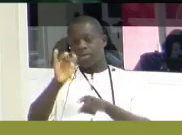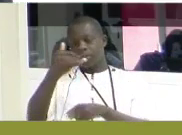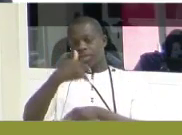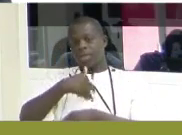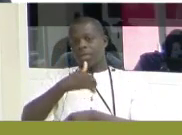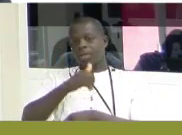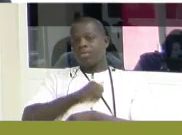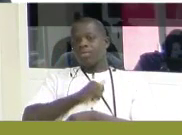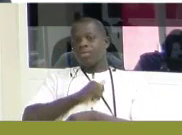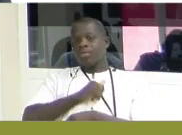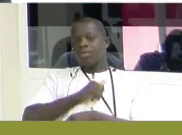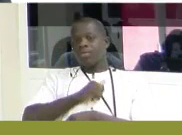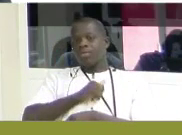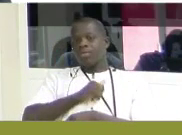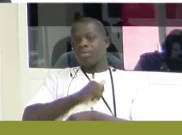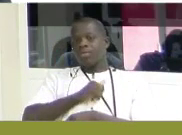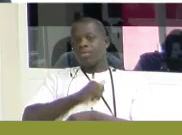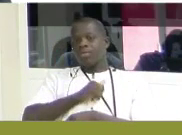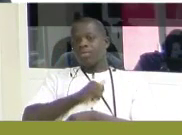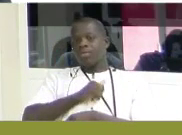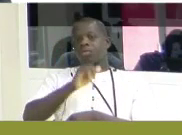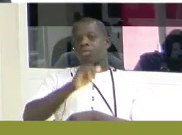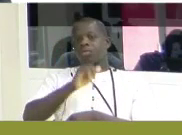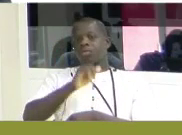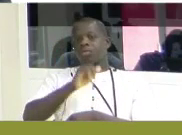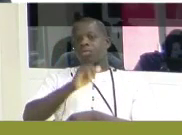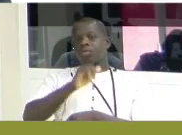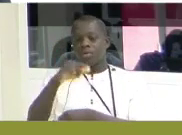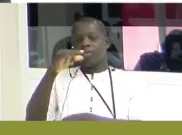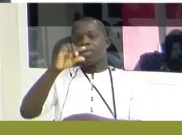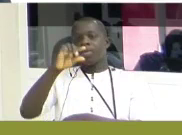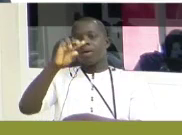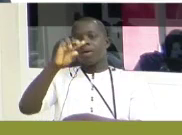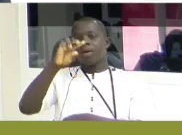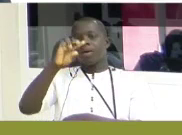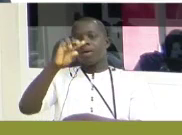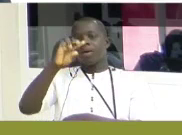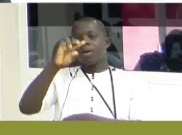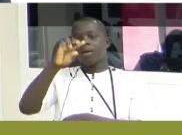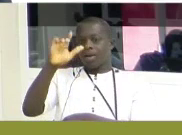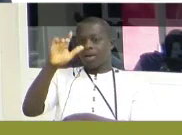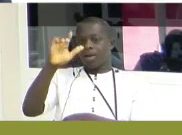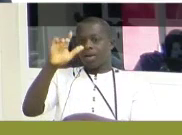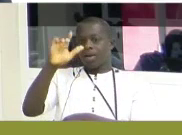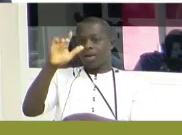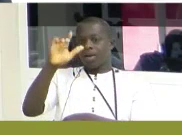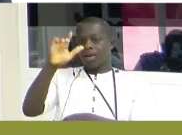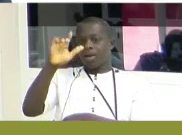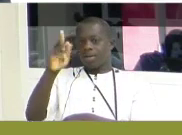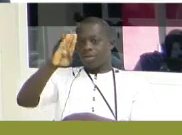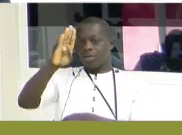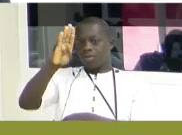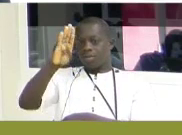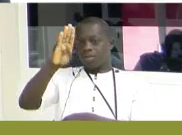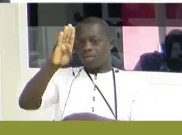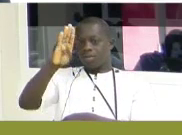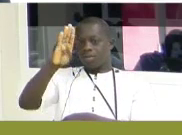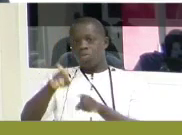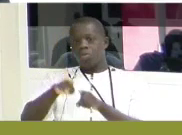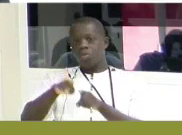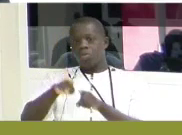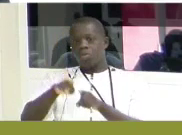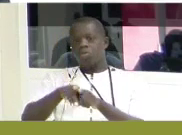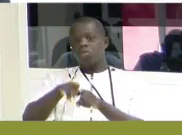name is Malik Mbub, And where do you live? currently residing at Wellingara, West Where- Coast